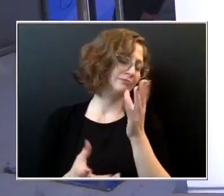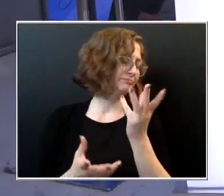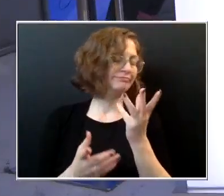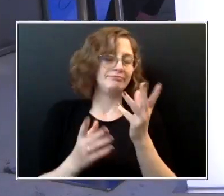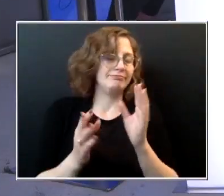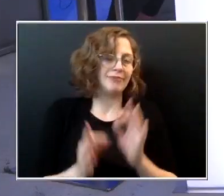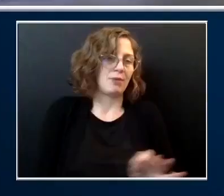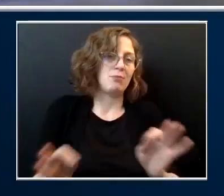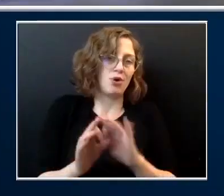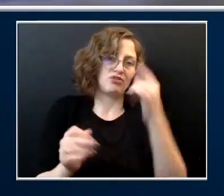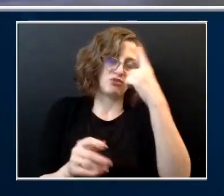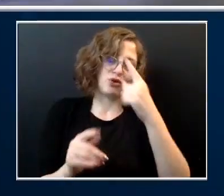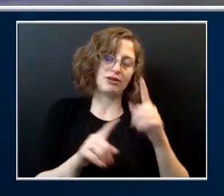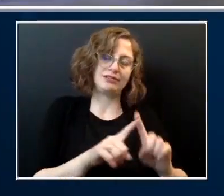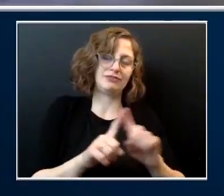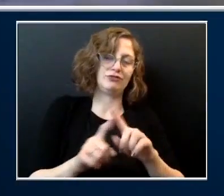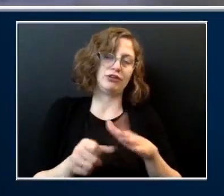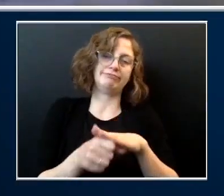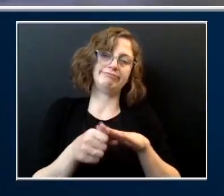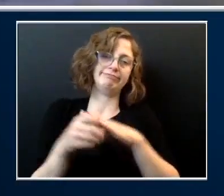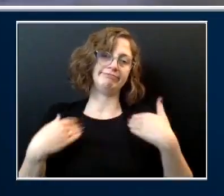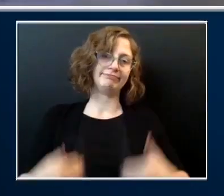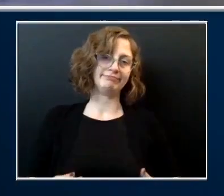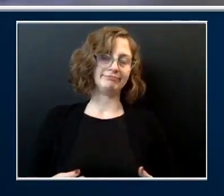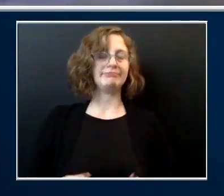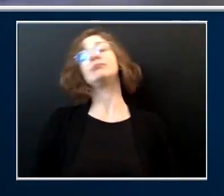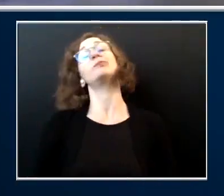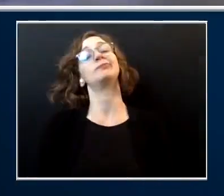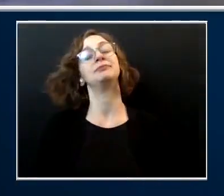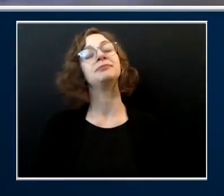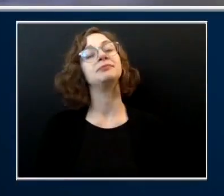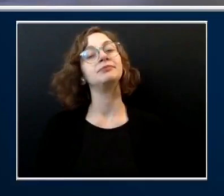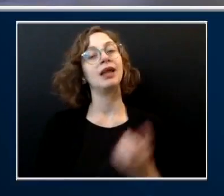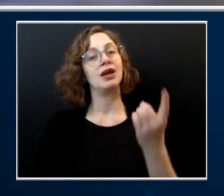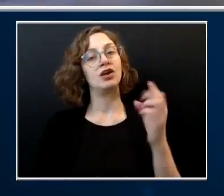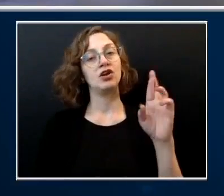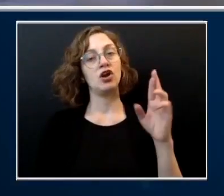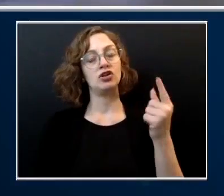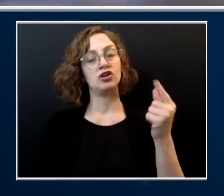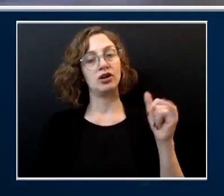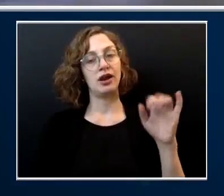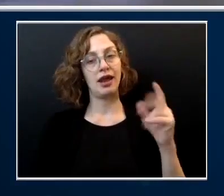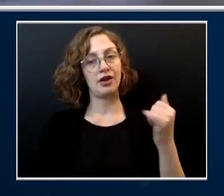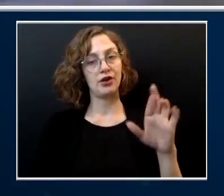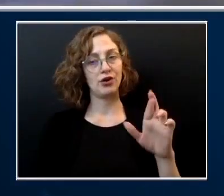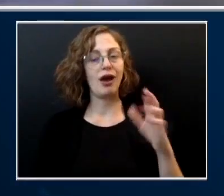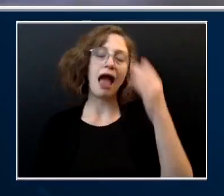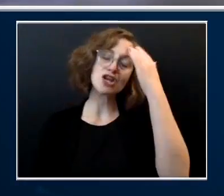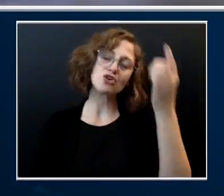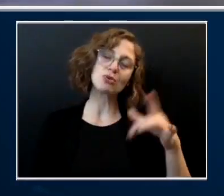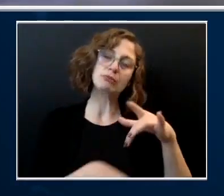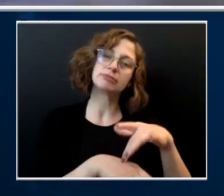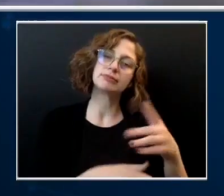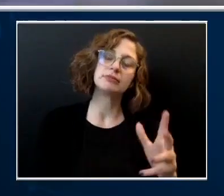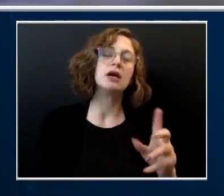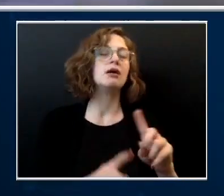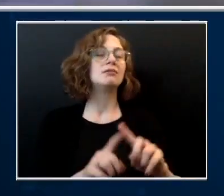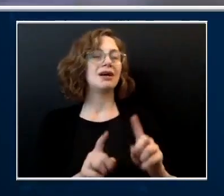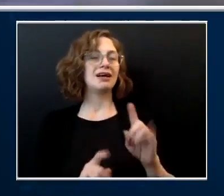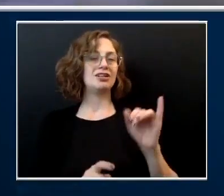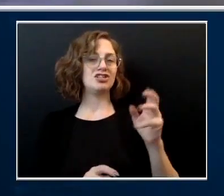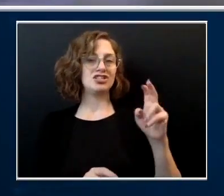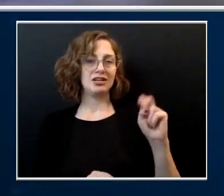Fascinating. Okay. Jess. Dr. Geiger, I know you touched on this, but Jean wants to know, would taking a hot shower or a hot bath